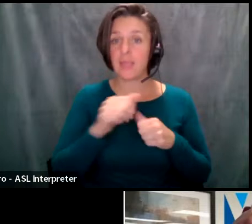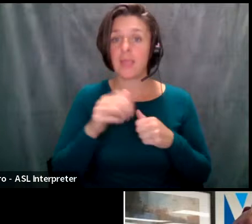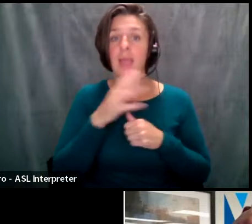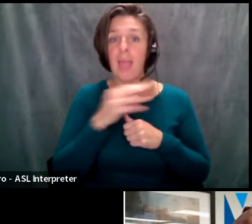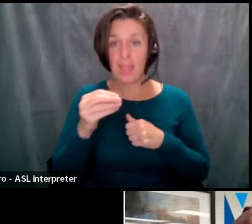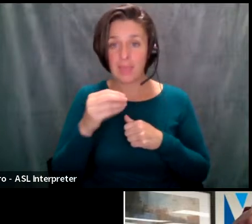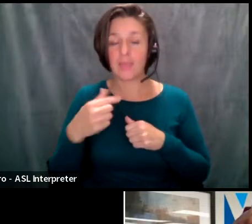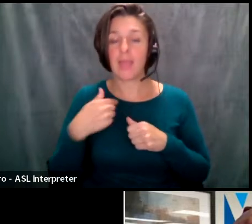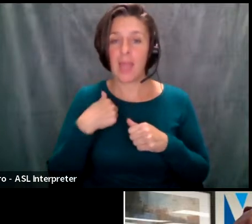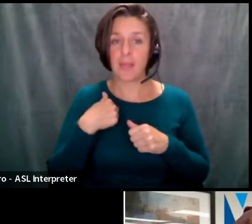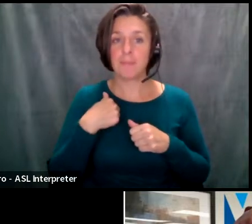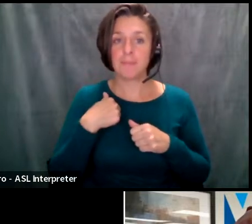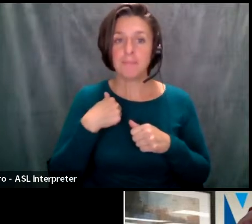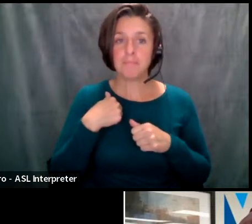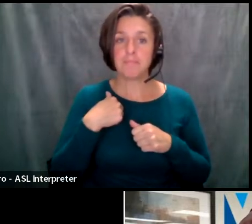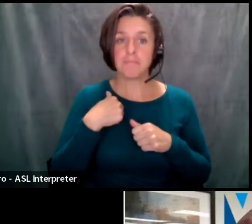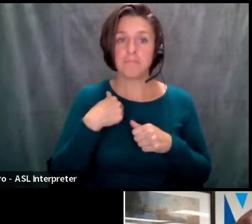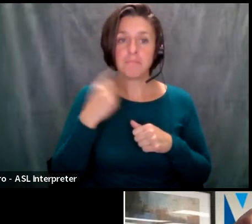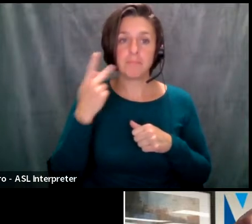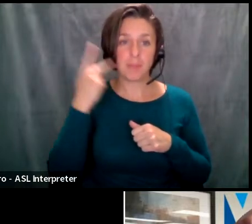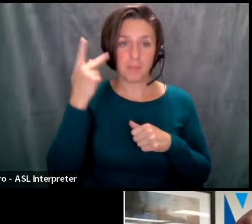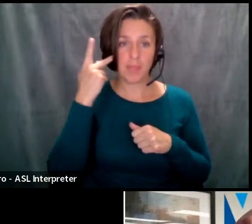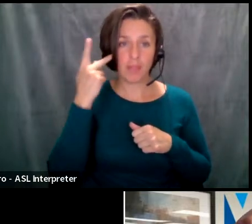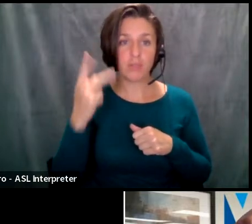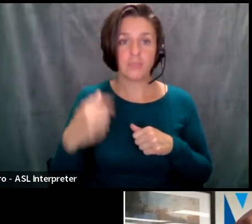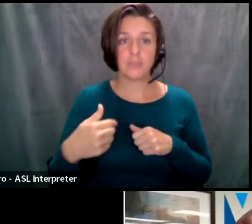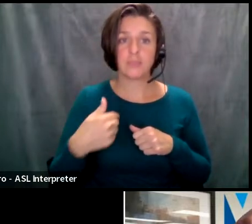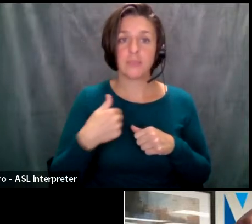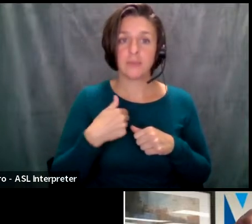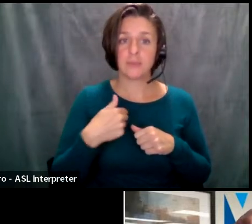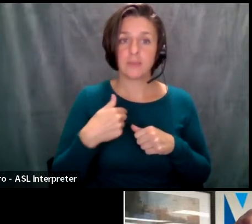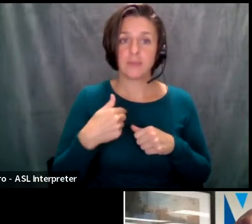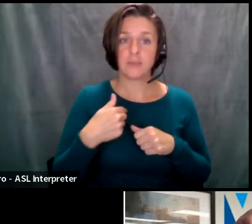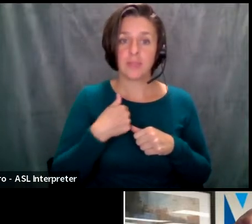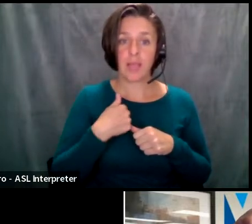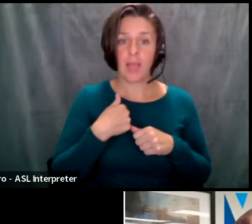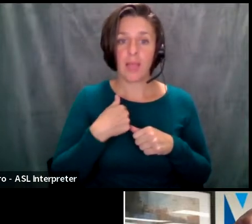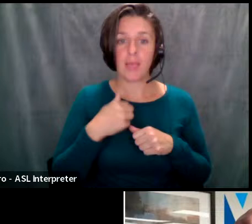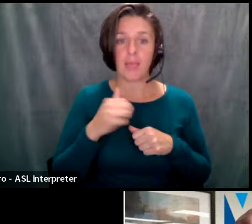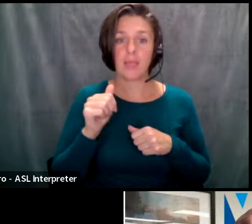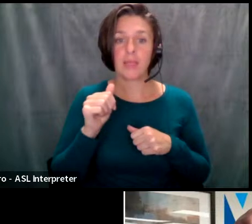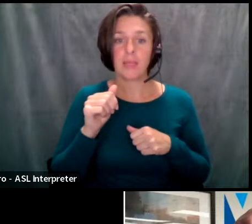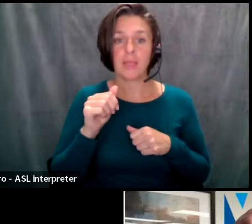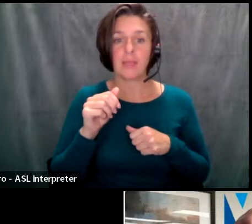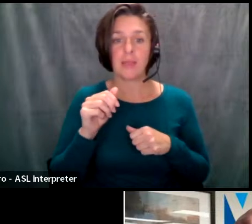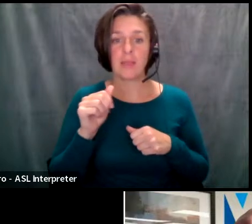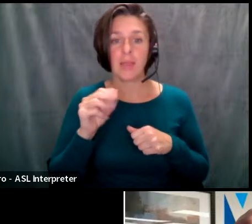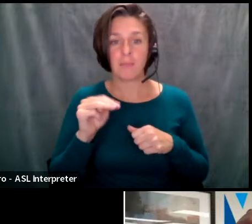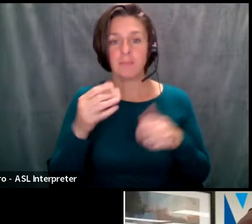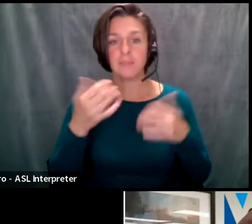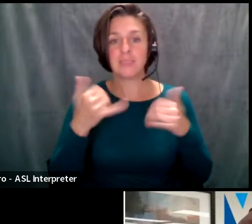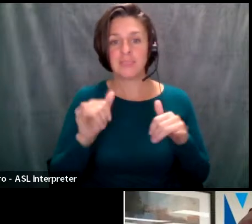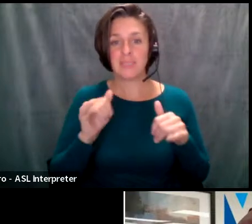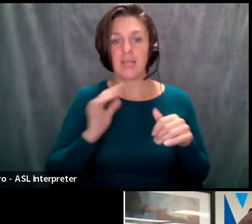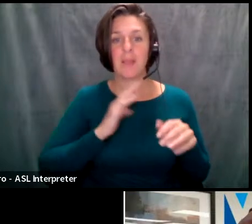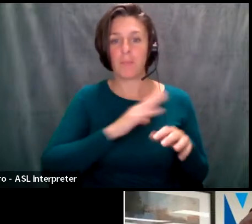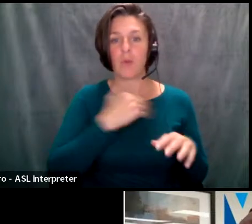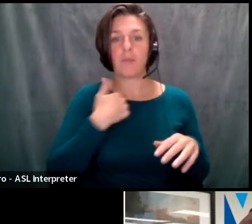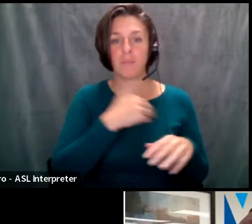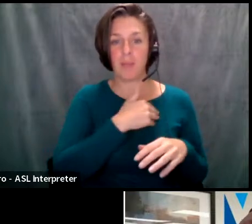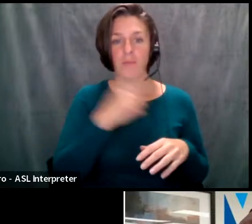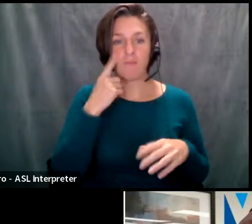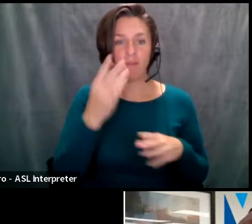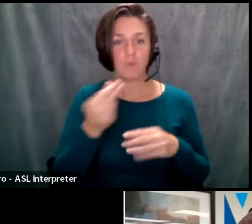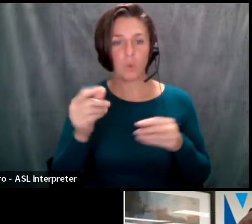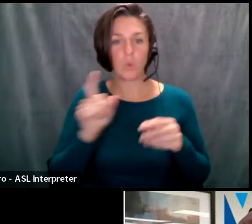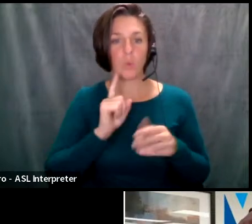parent, and I am still a board member for a couple of weeks for the San Bruno Park Elementary School District